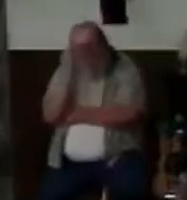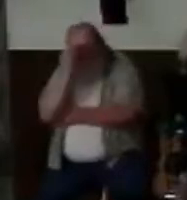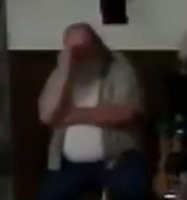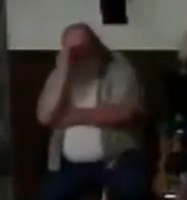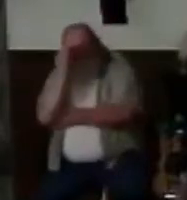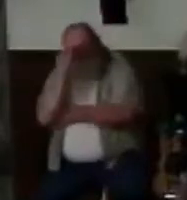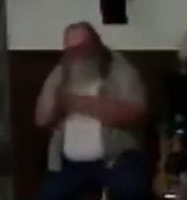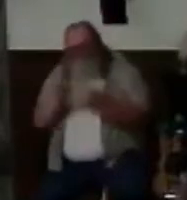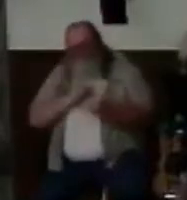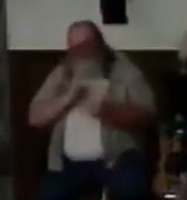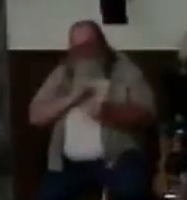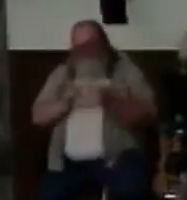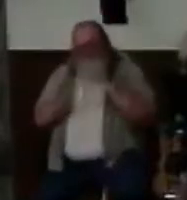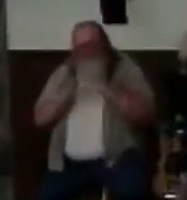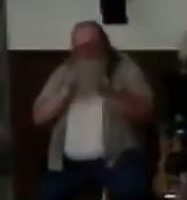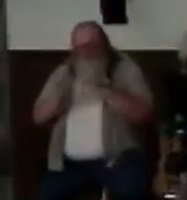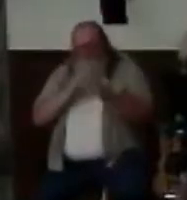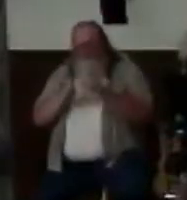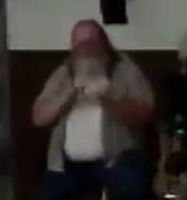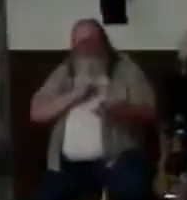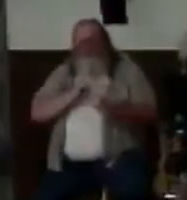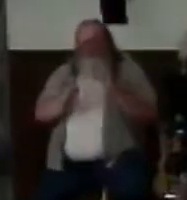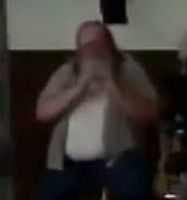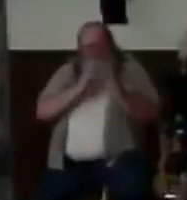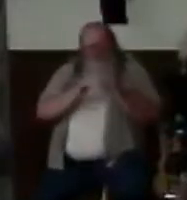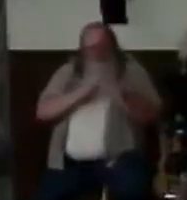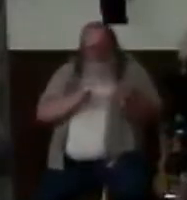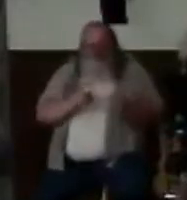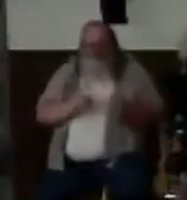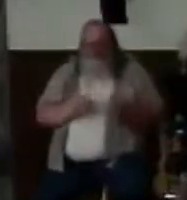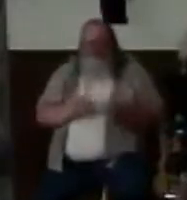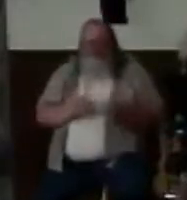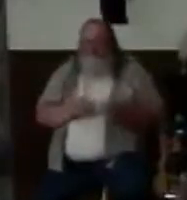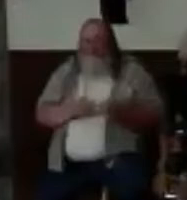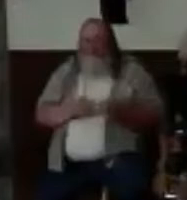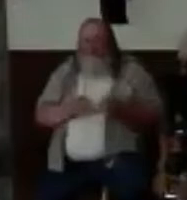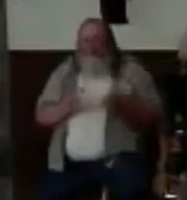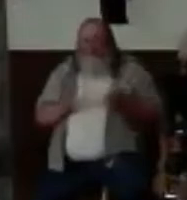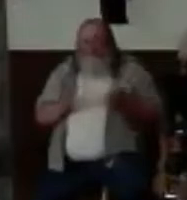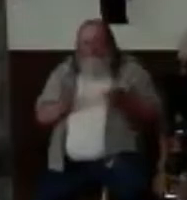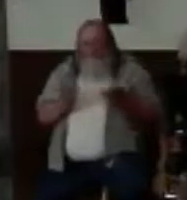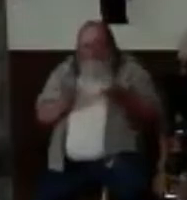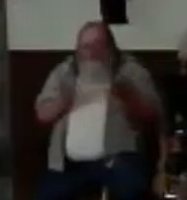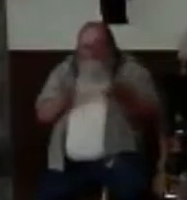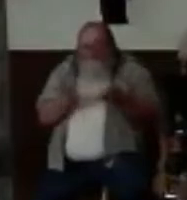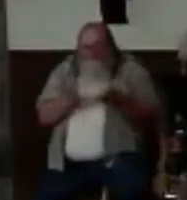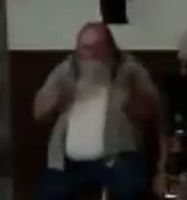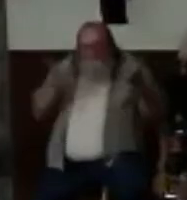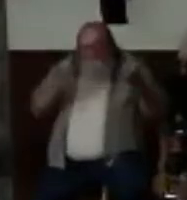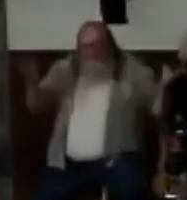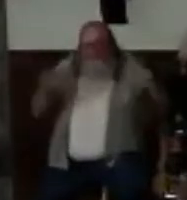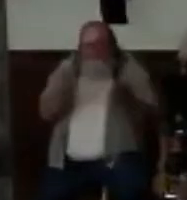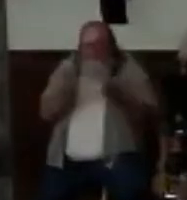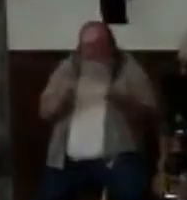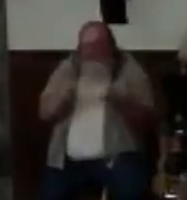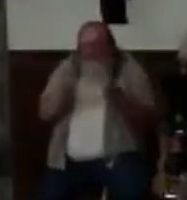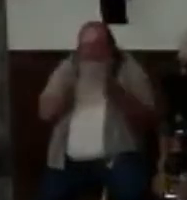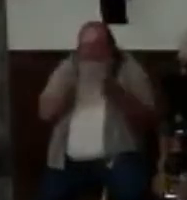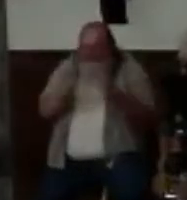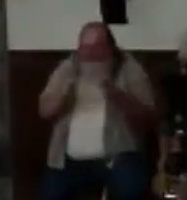oh, did you hear about," and just like, "Oh, did you know that they used to do this?" Just so excited. I was like, "Oh my gosh, there's so